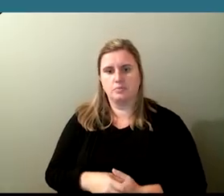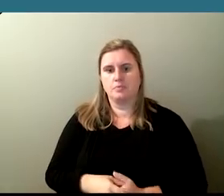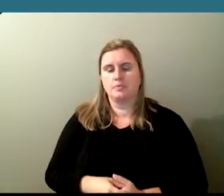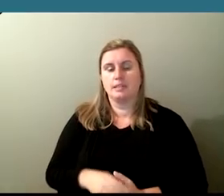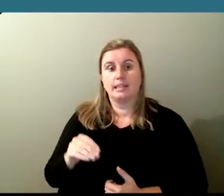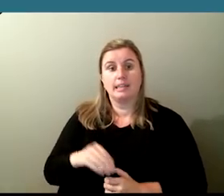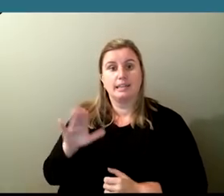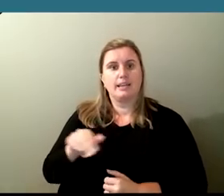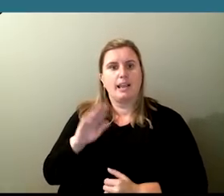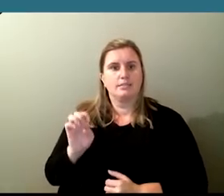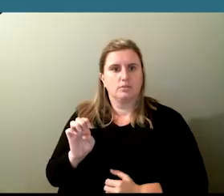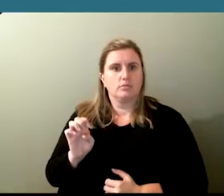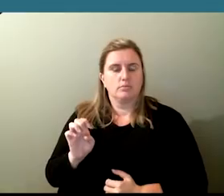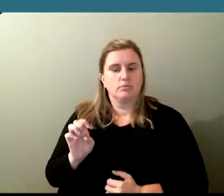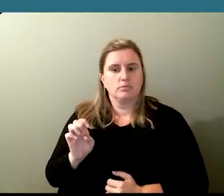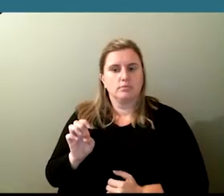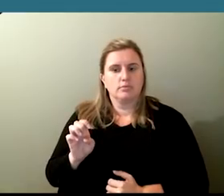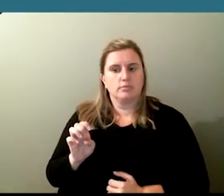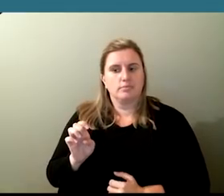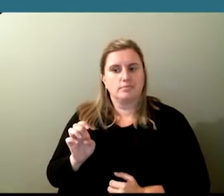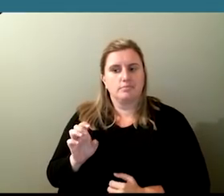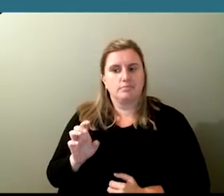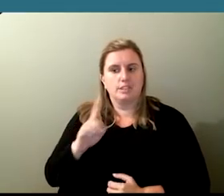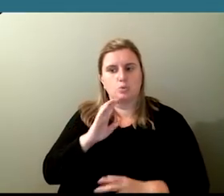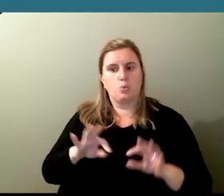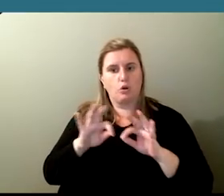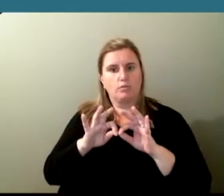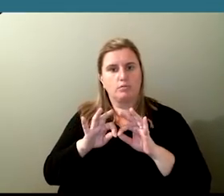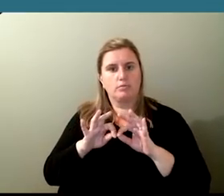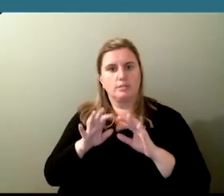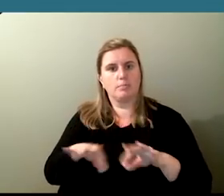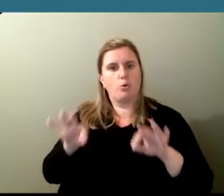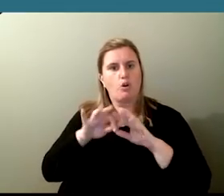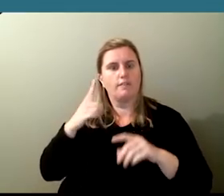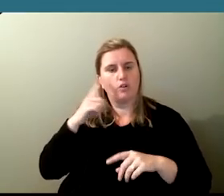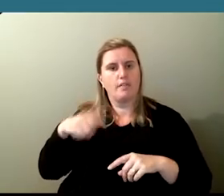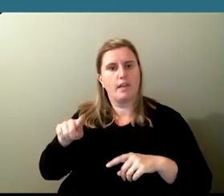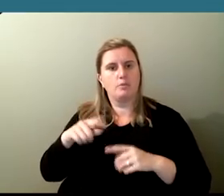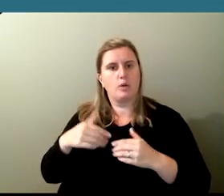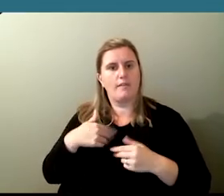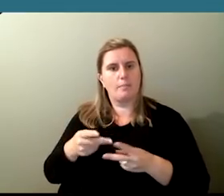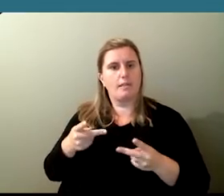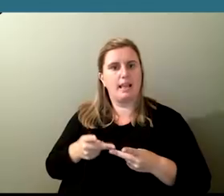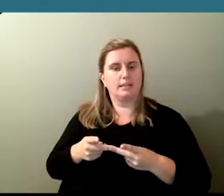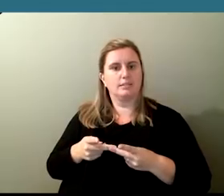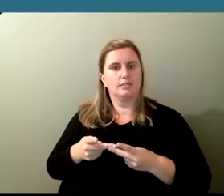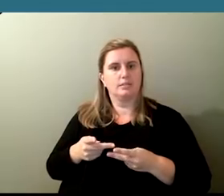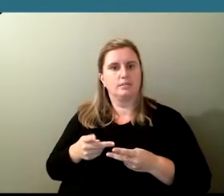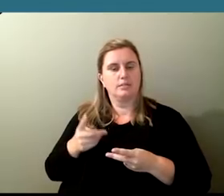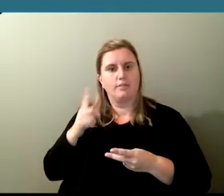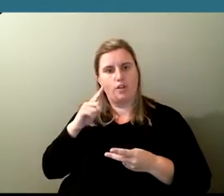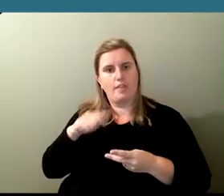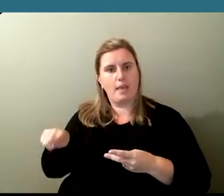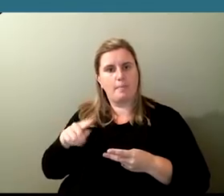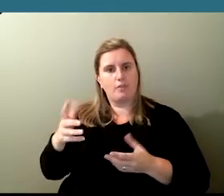case it is worth it, it's important for them to, or have a place for them to, for them in case they